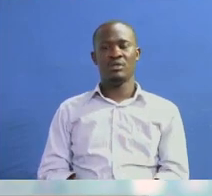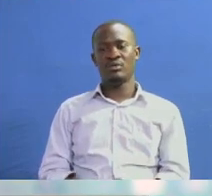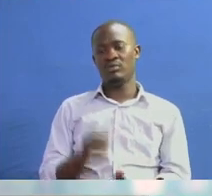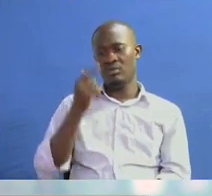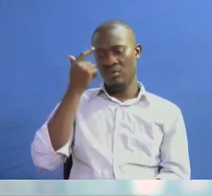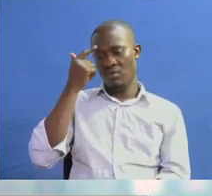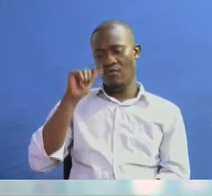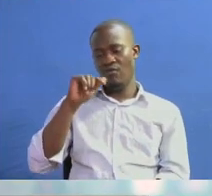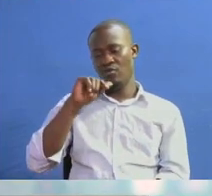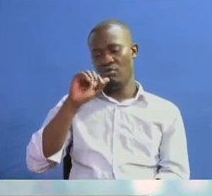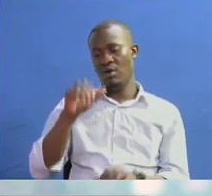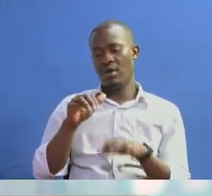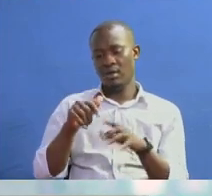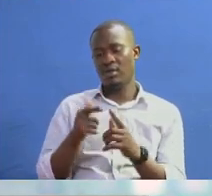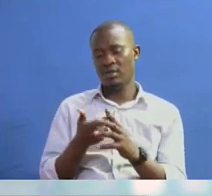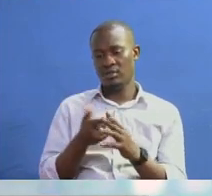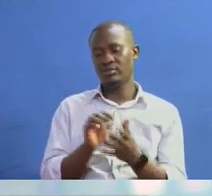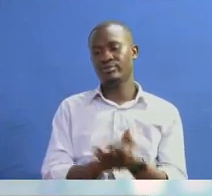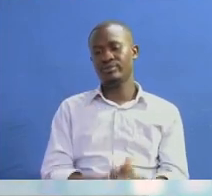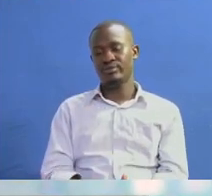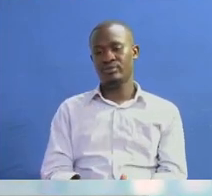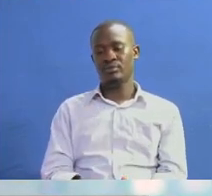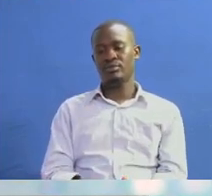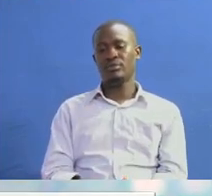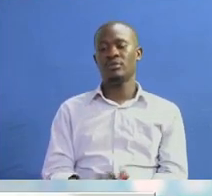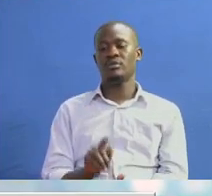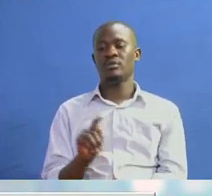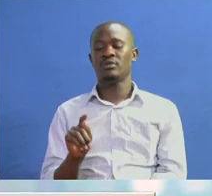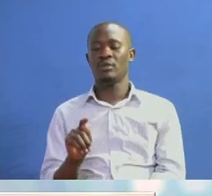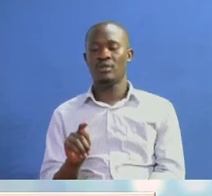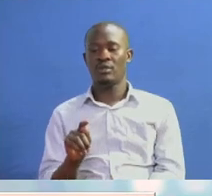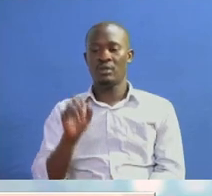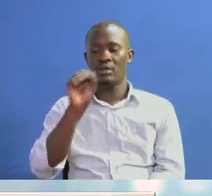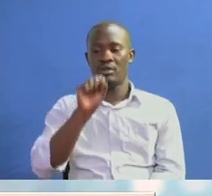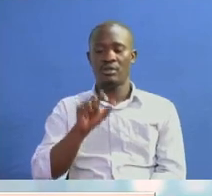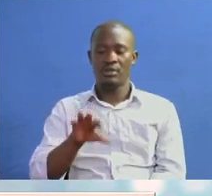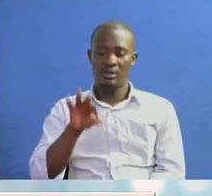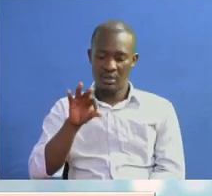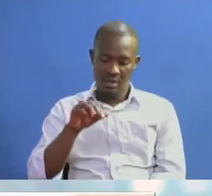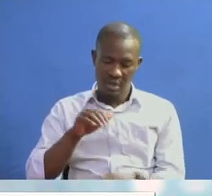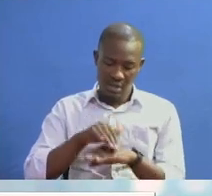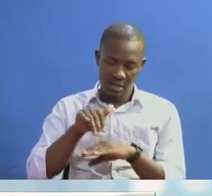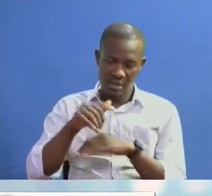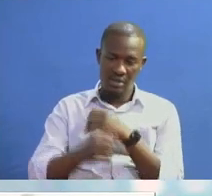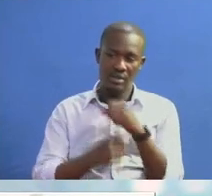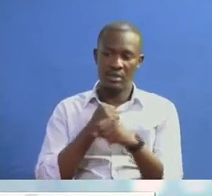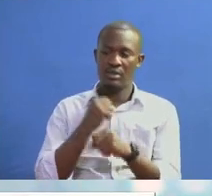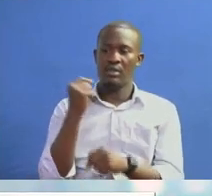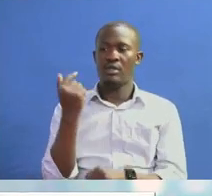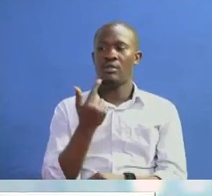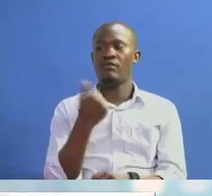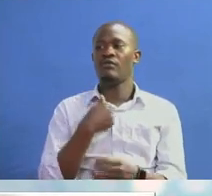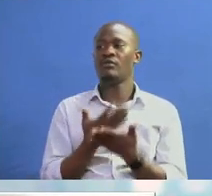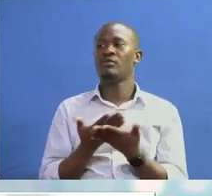For agriculture, let me start with agriculture. The step were taken earlier this year. And so the first product